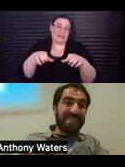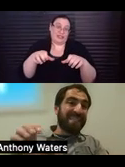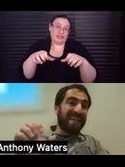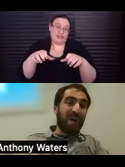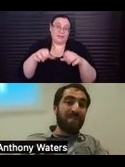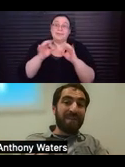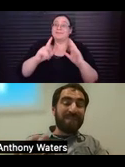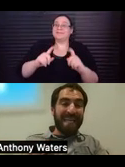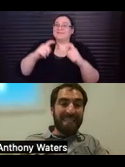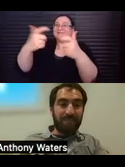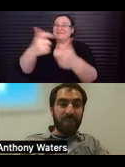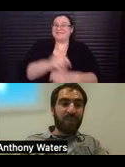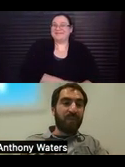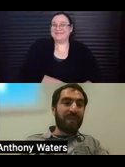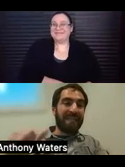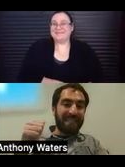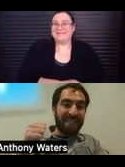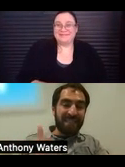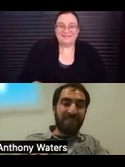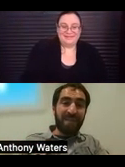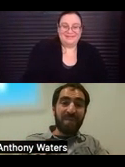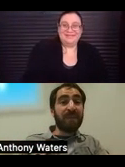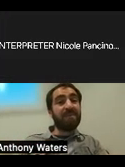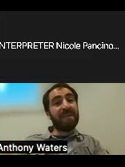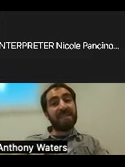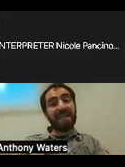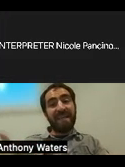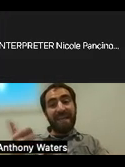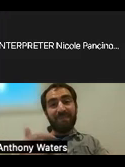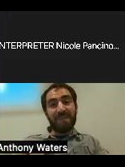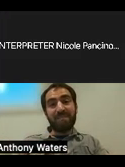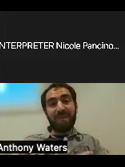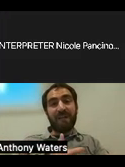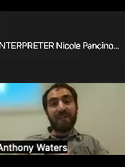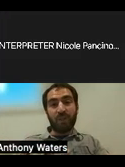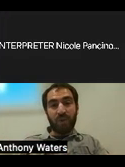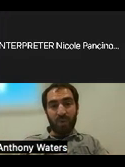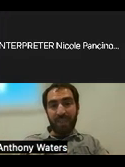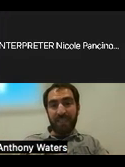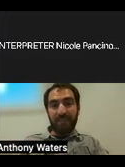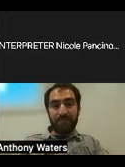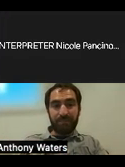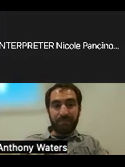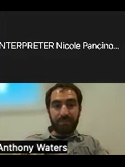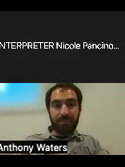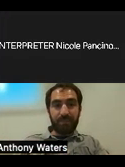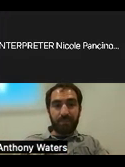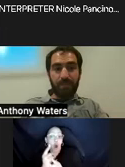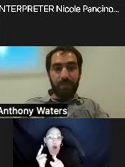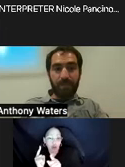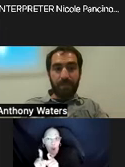training today to all become gatekeepers so that we can identify people at risk and respond accordingly.